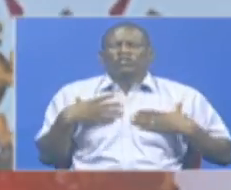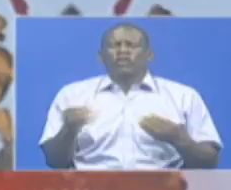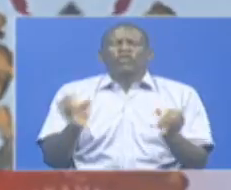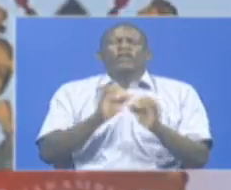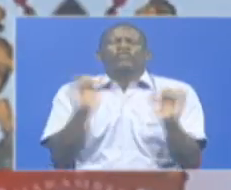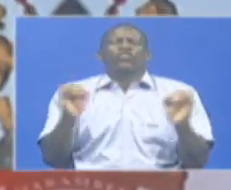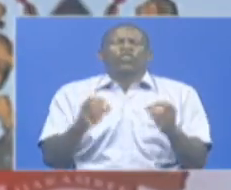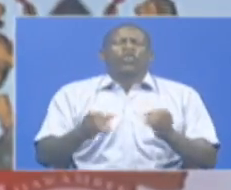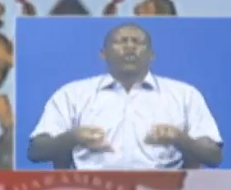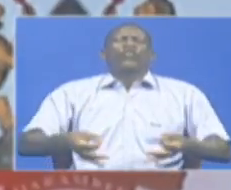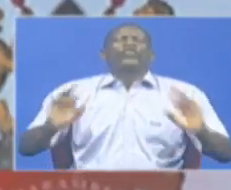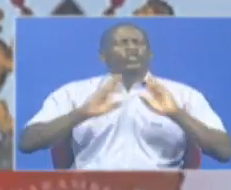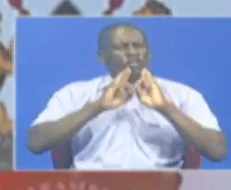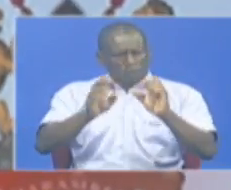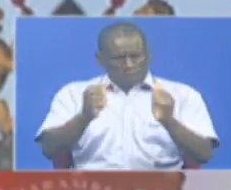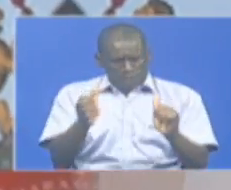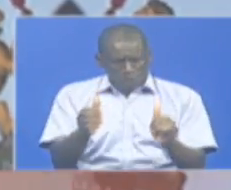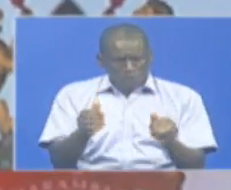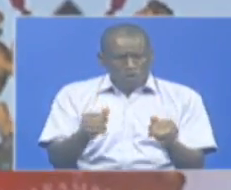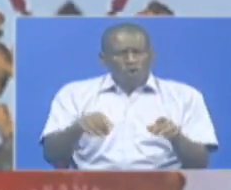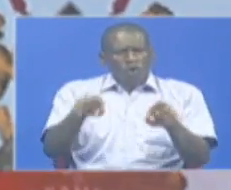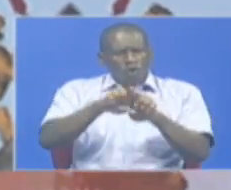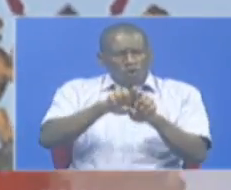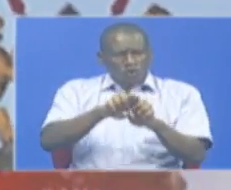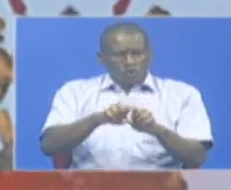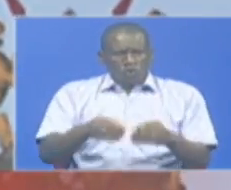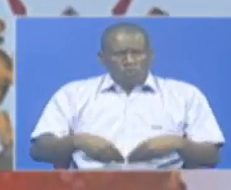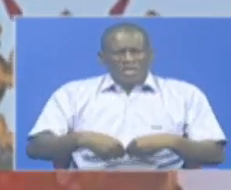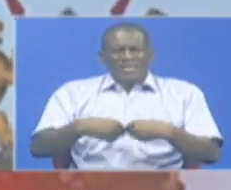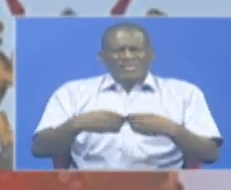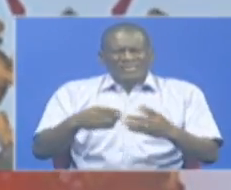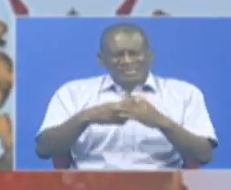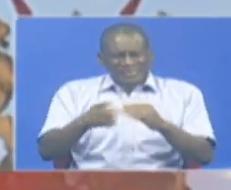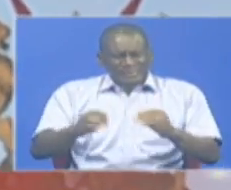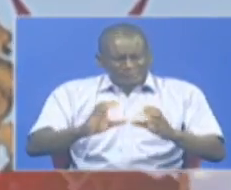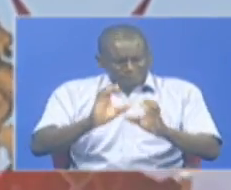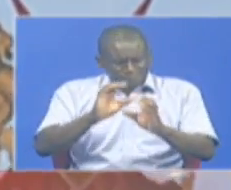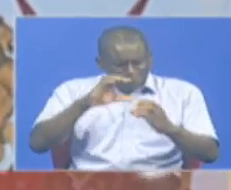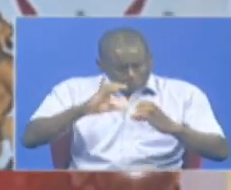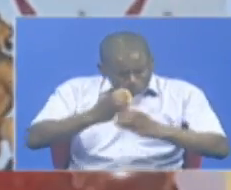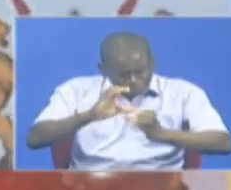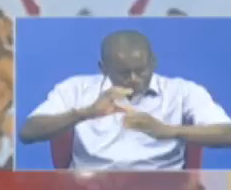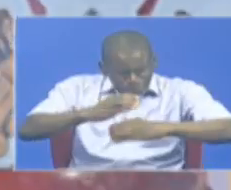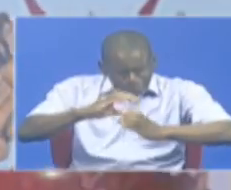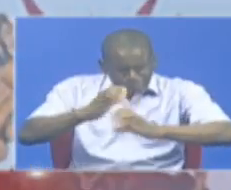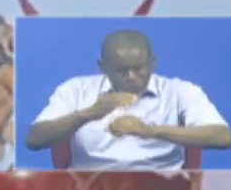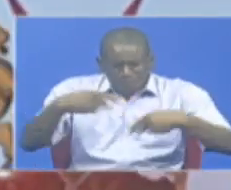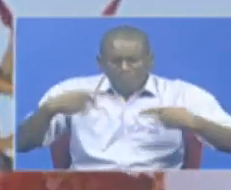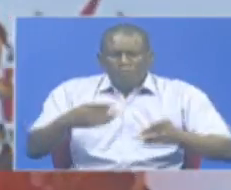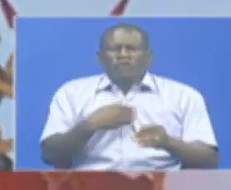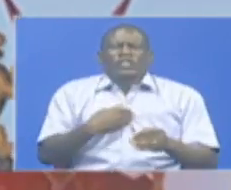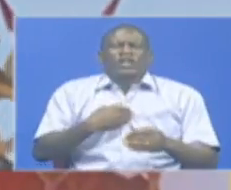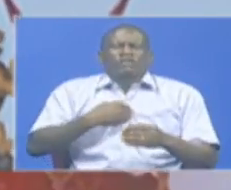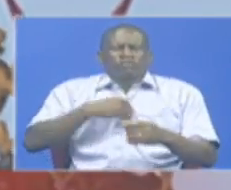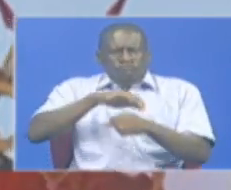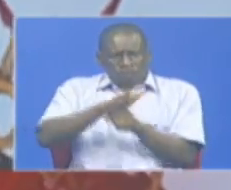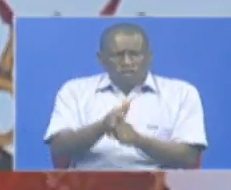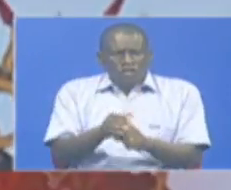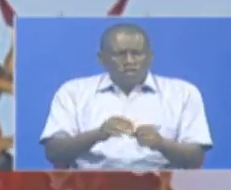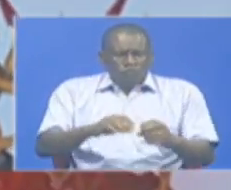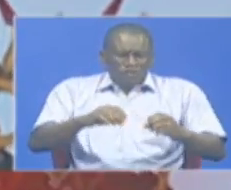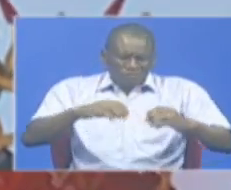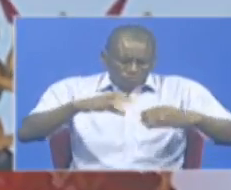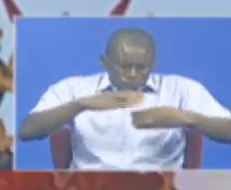And additionally, we are rolling out mass testing. And this mass testing will actually include testing of the different